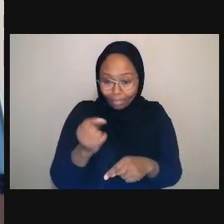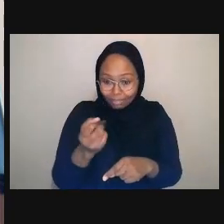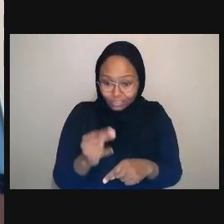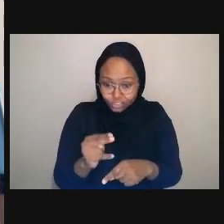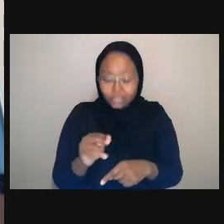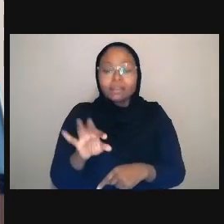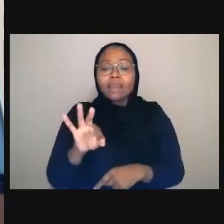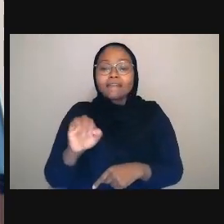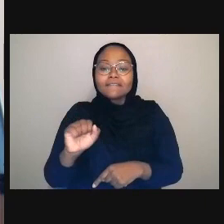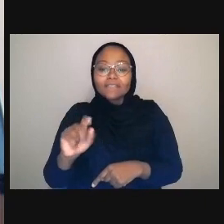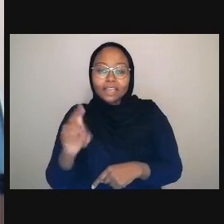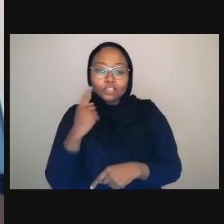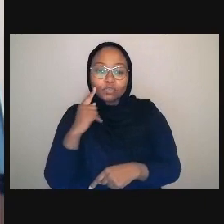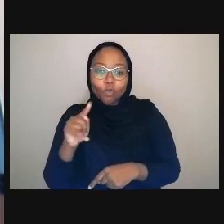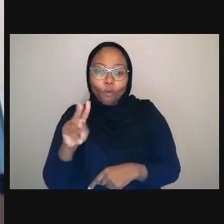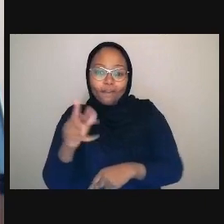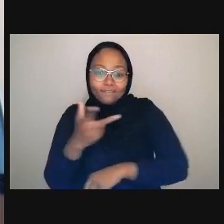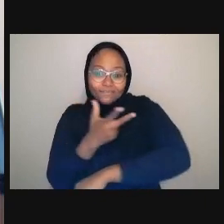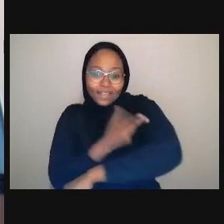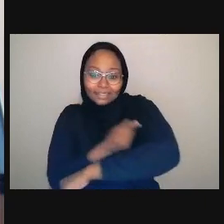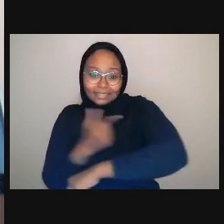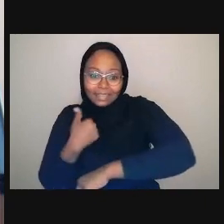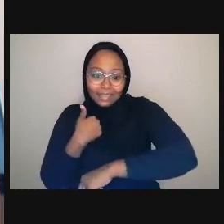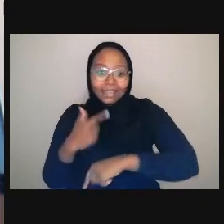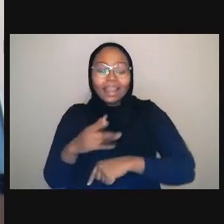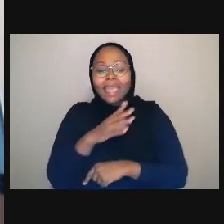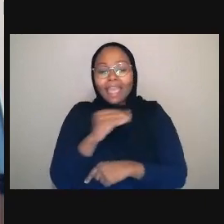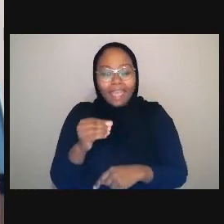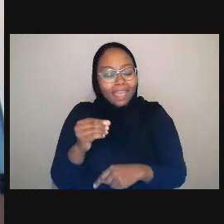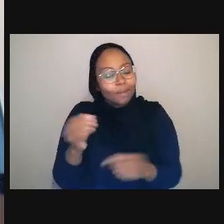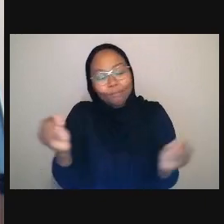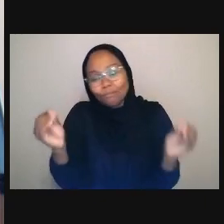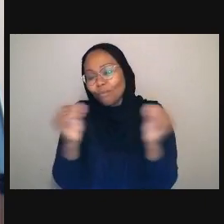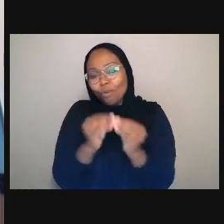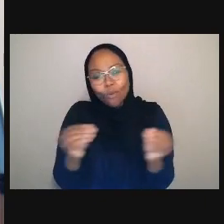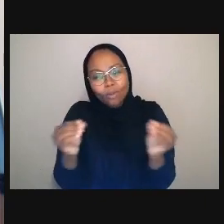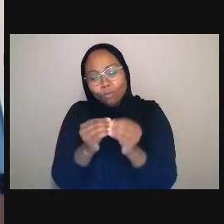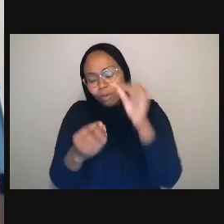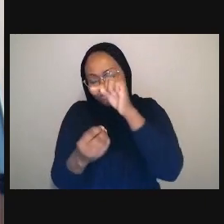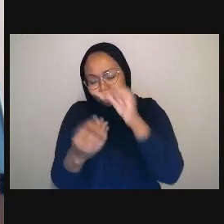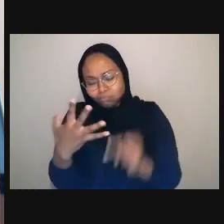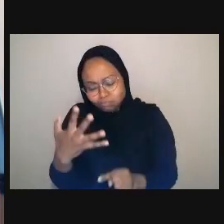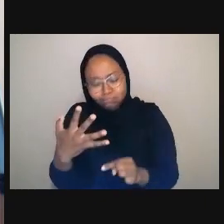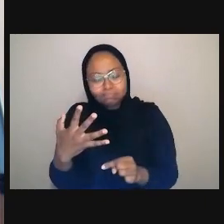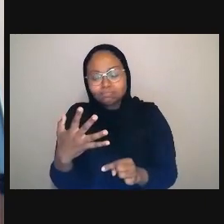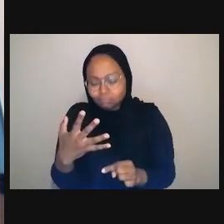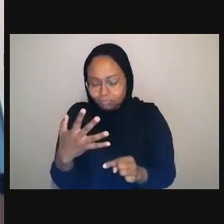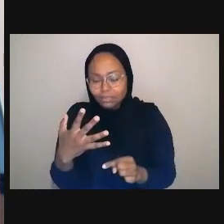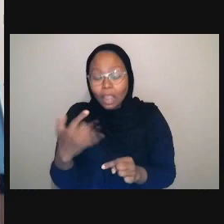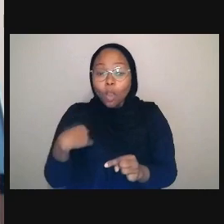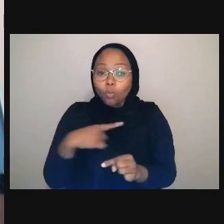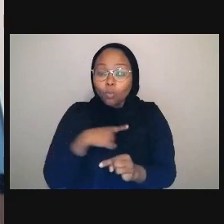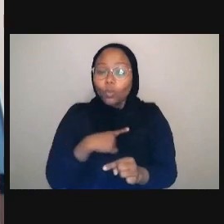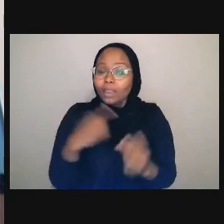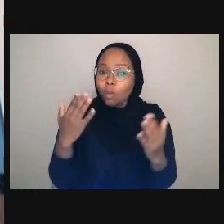for Vaccines, the COVID Health Coalition, and a number of more. We hope and ask and invite you to join us in this